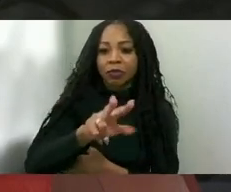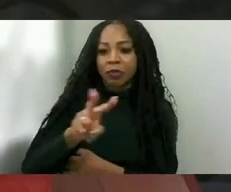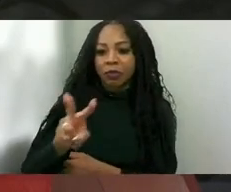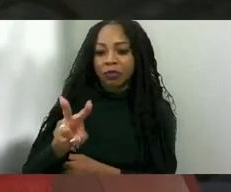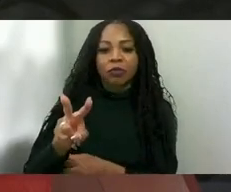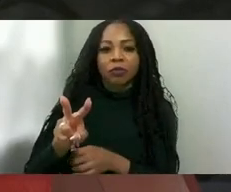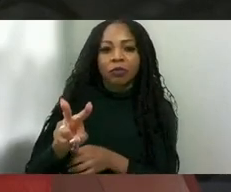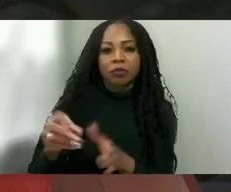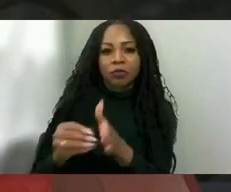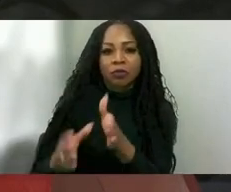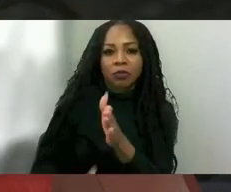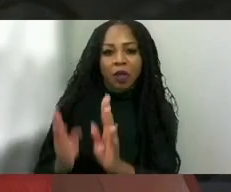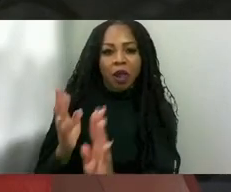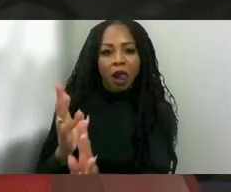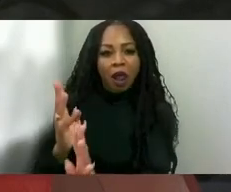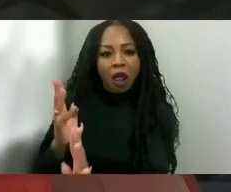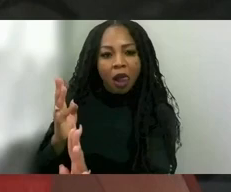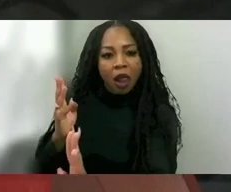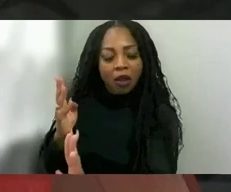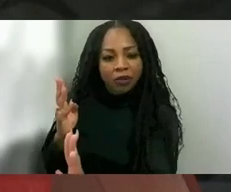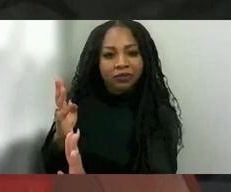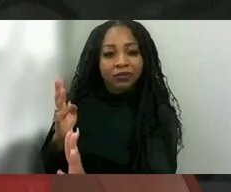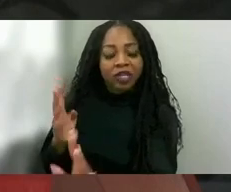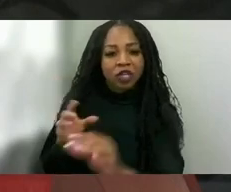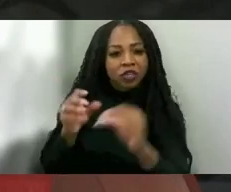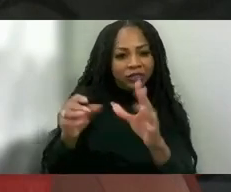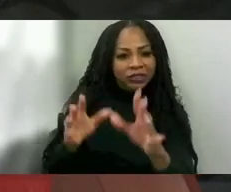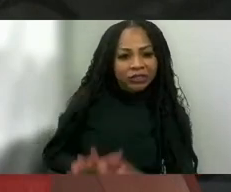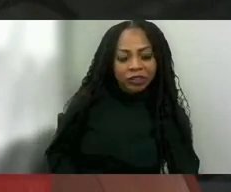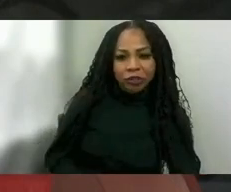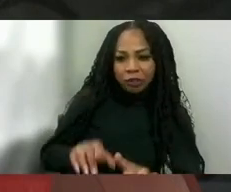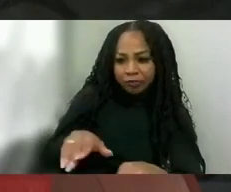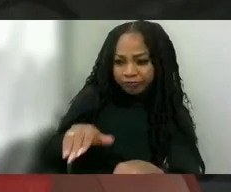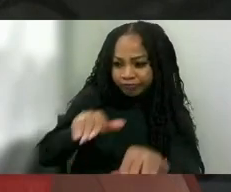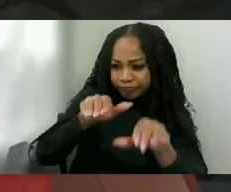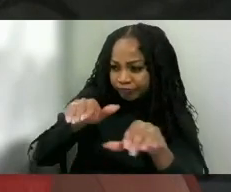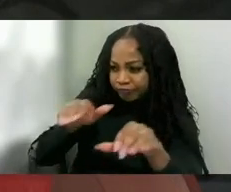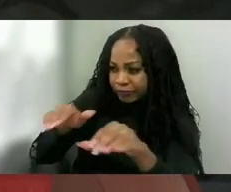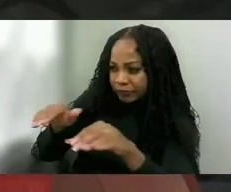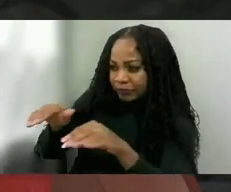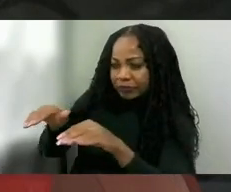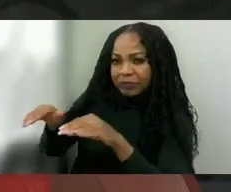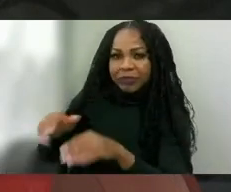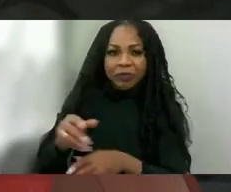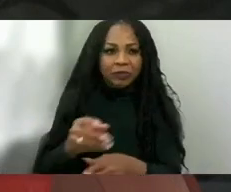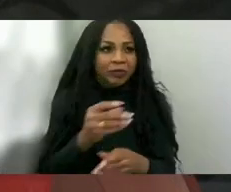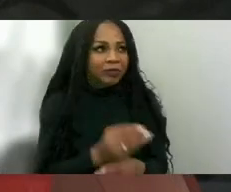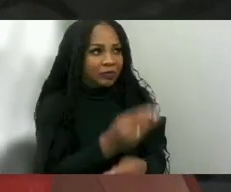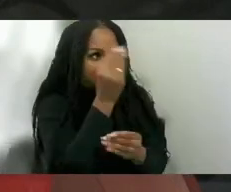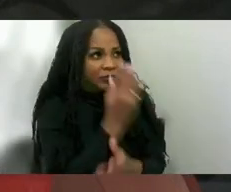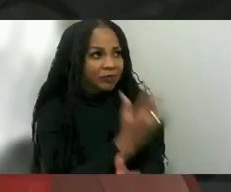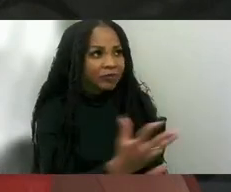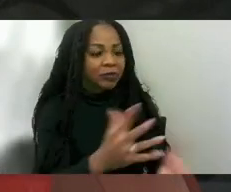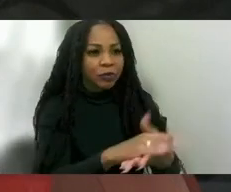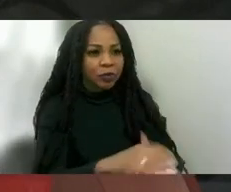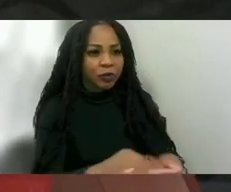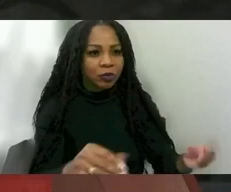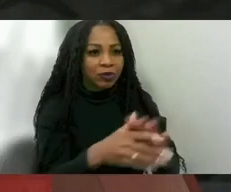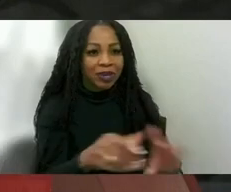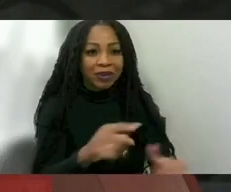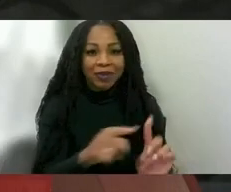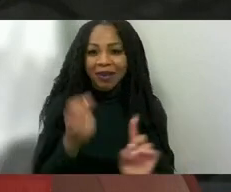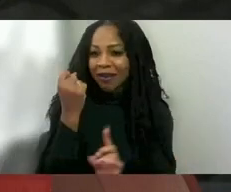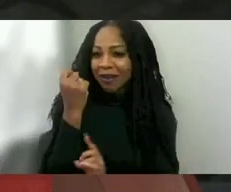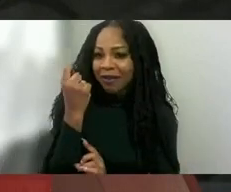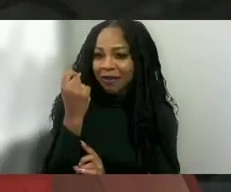ask every child to recite the story. It did not take long for the teacher to realize